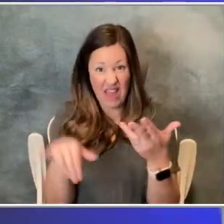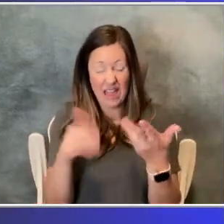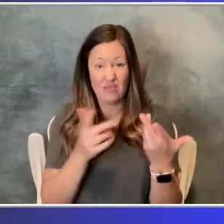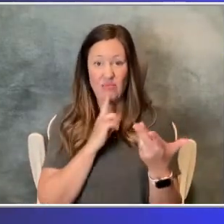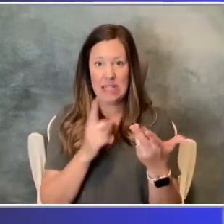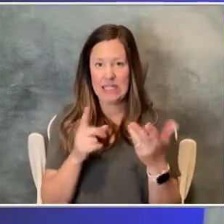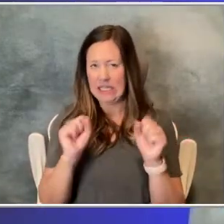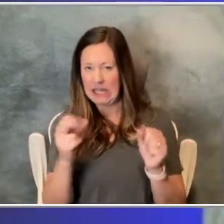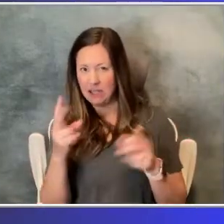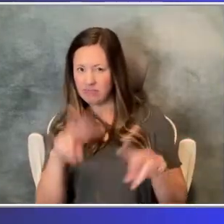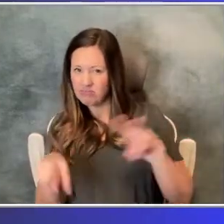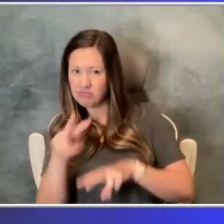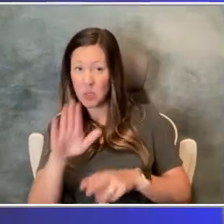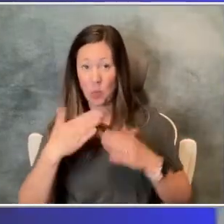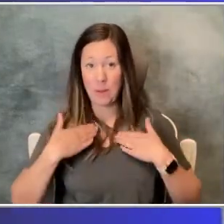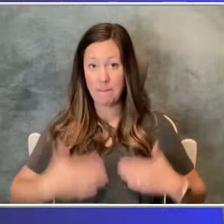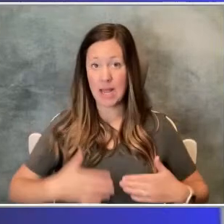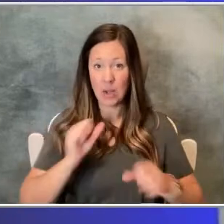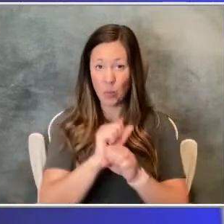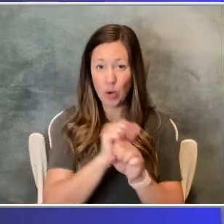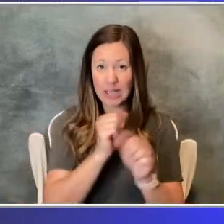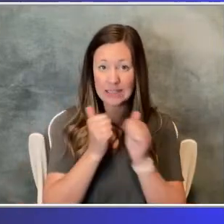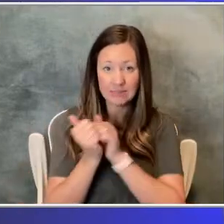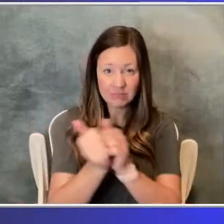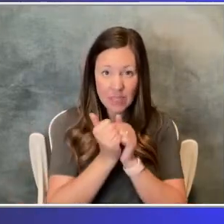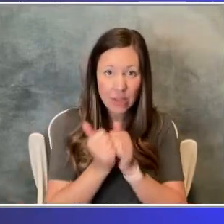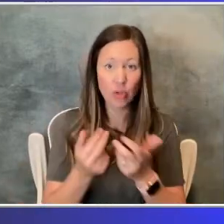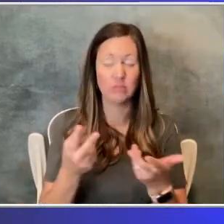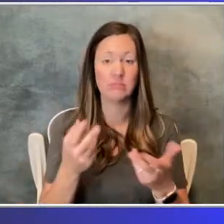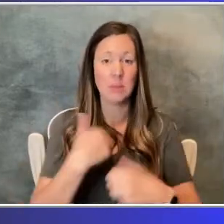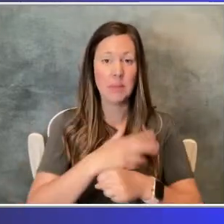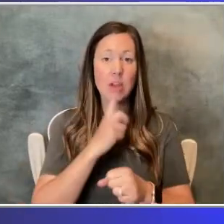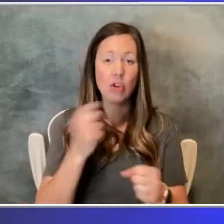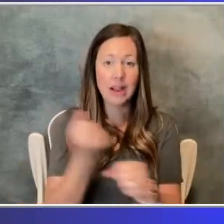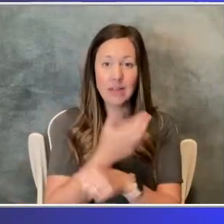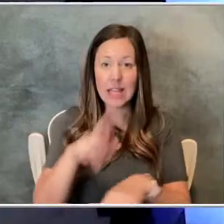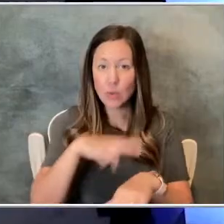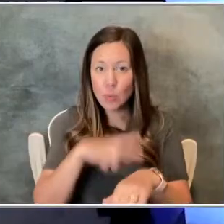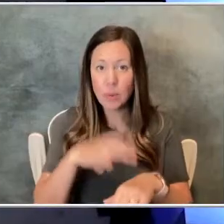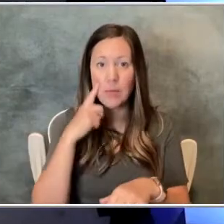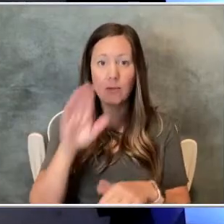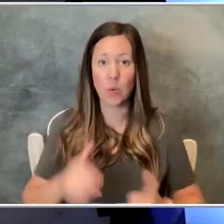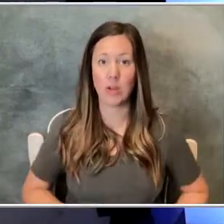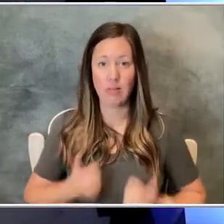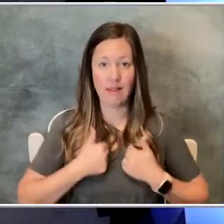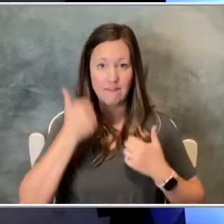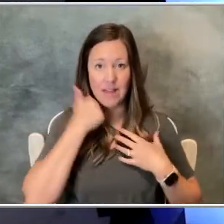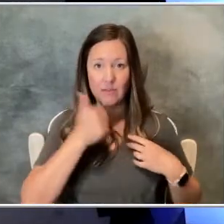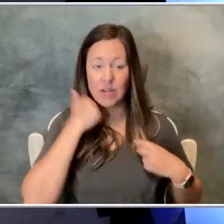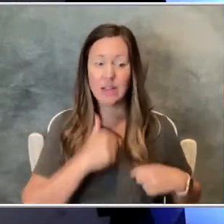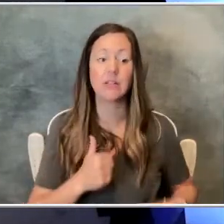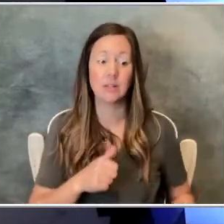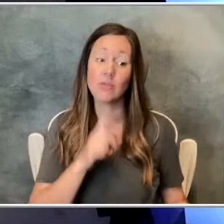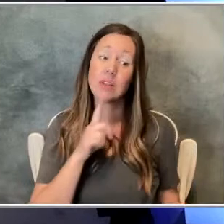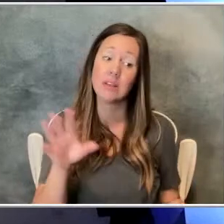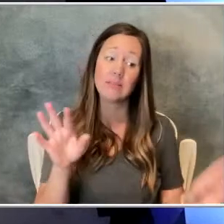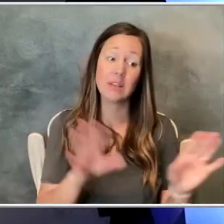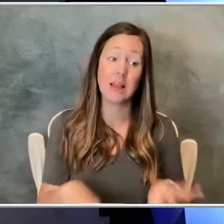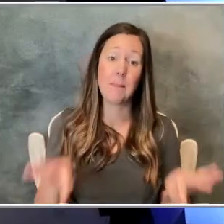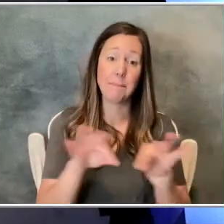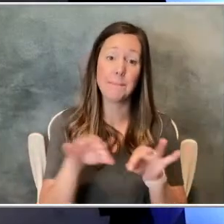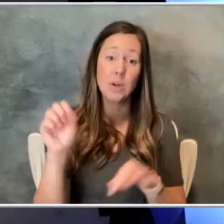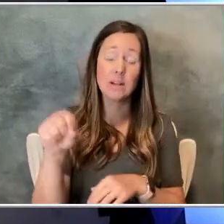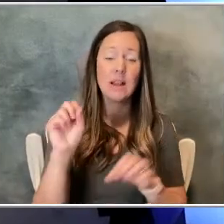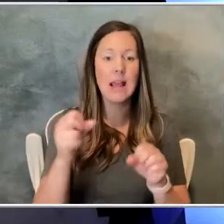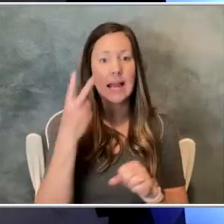body working together to kind of pull off the normal things that you want to do every day? Yeah, that sounds like a really important, and I can see how that could lead to some